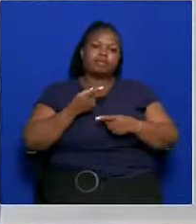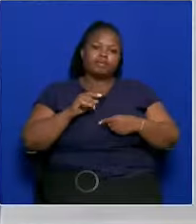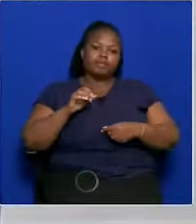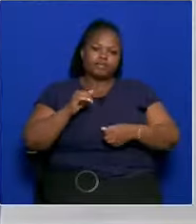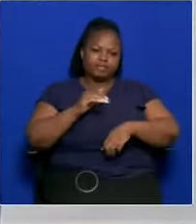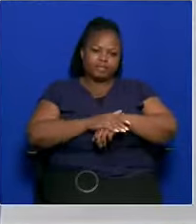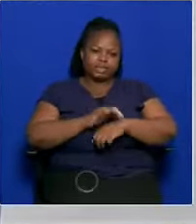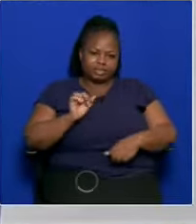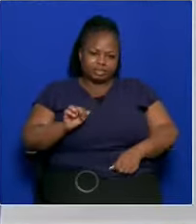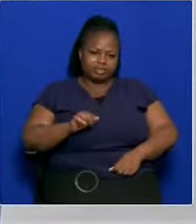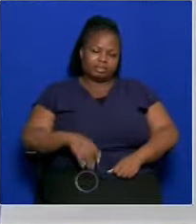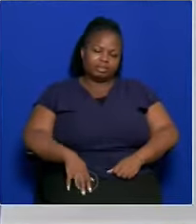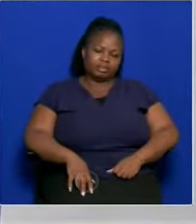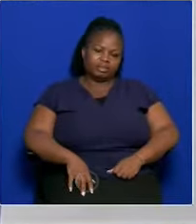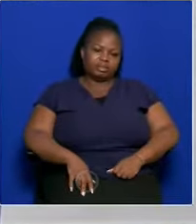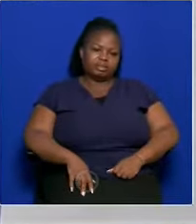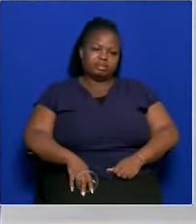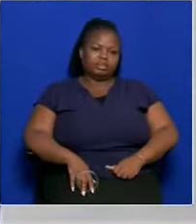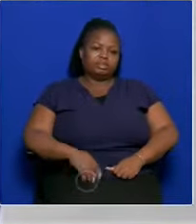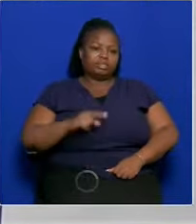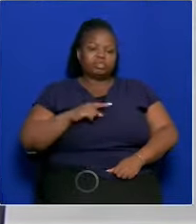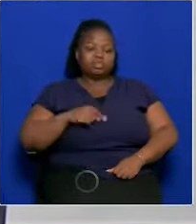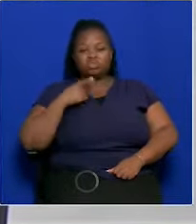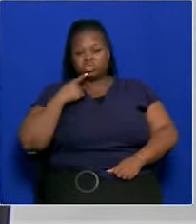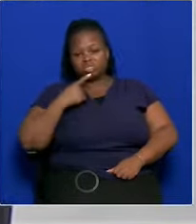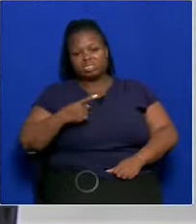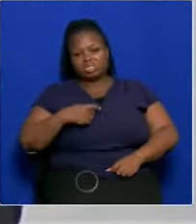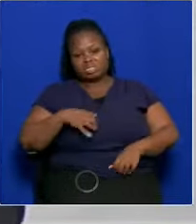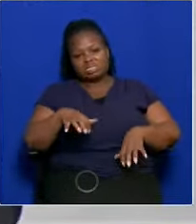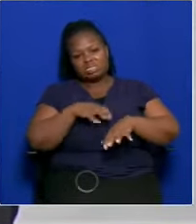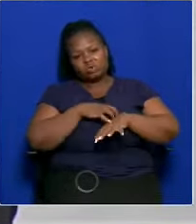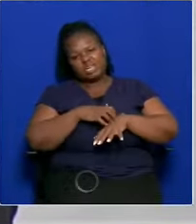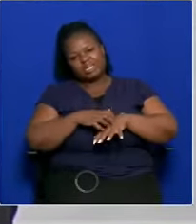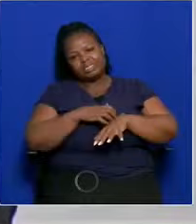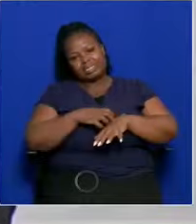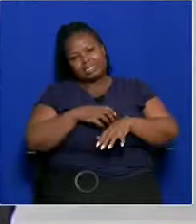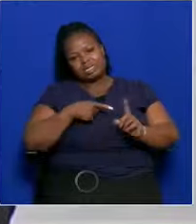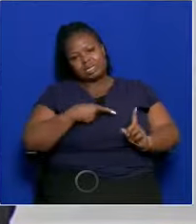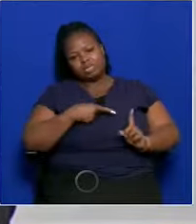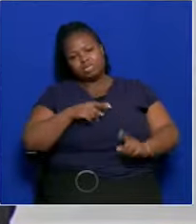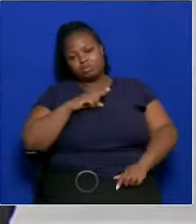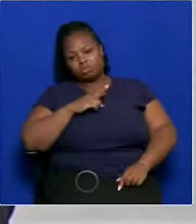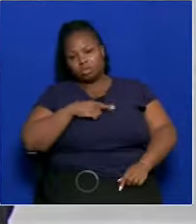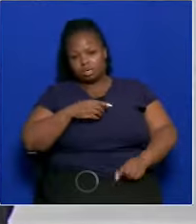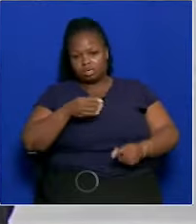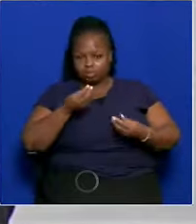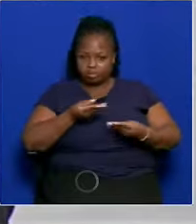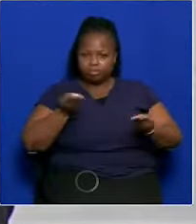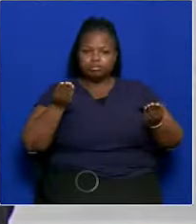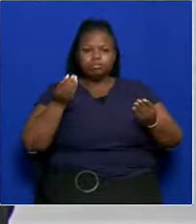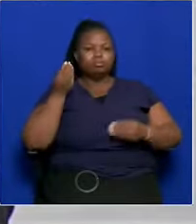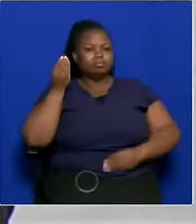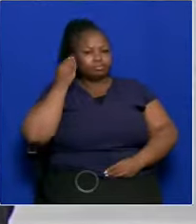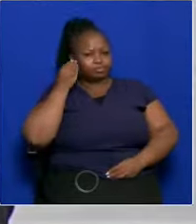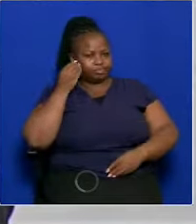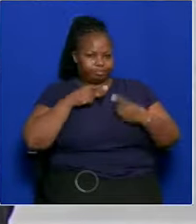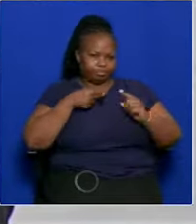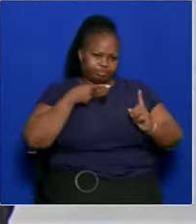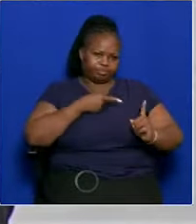that's why you describe him the way you do. And that's why you share information about him. It's because of the